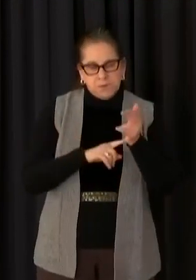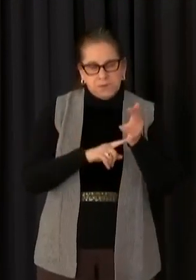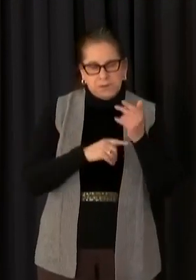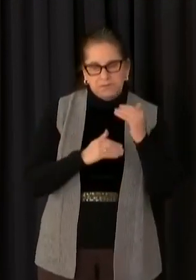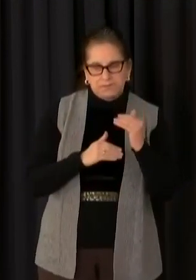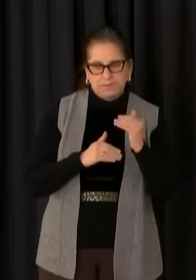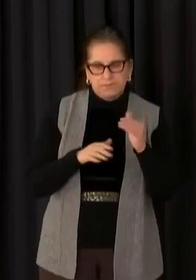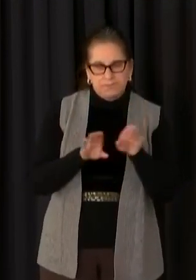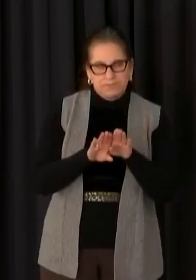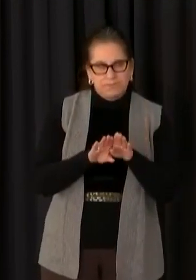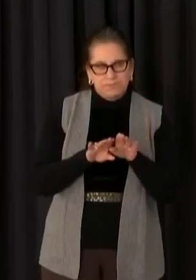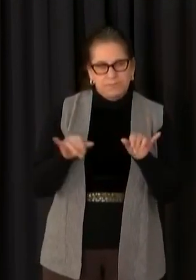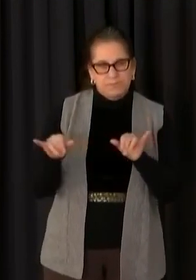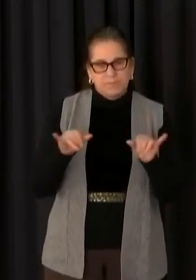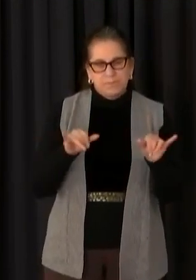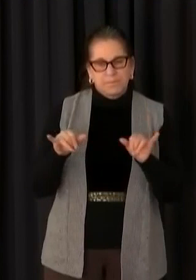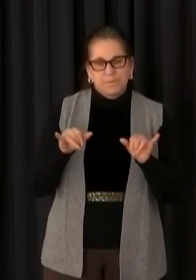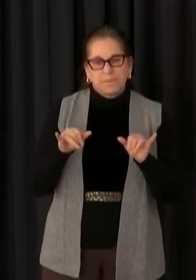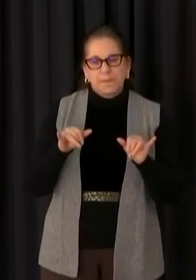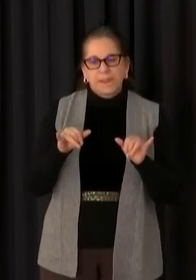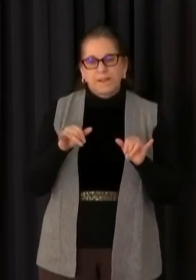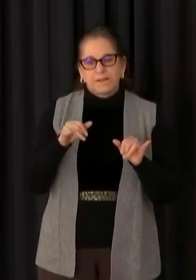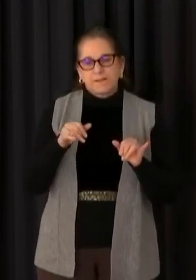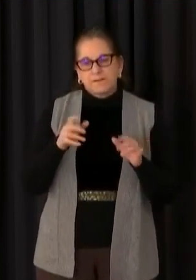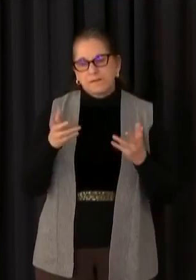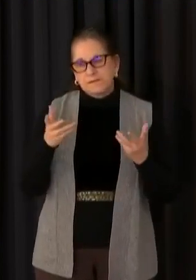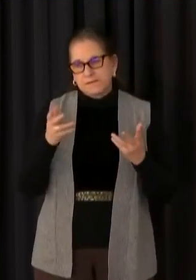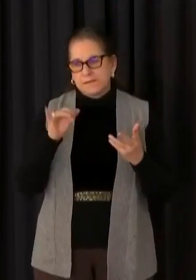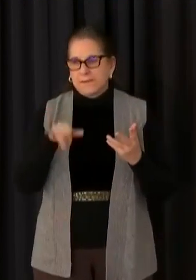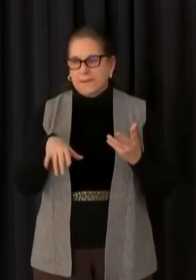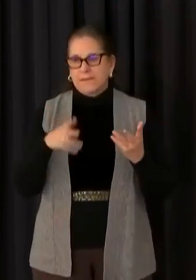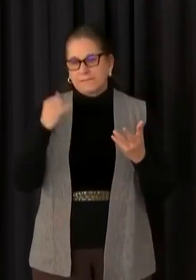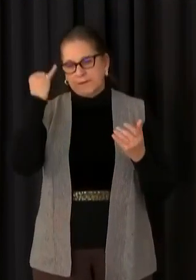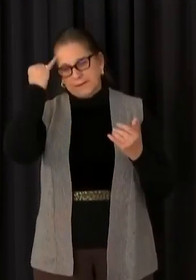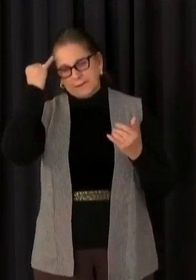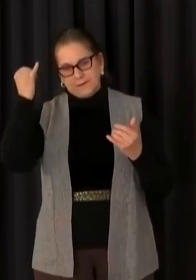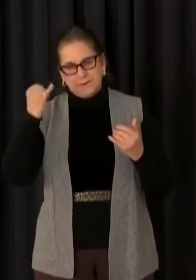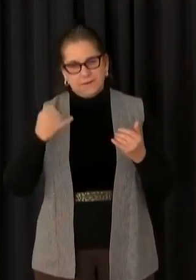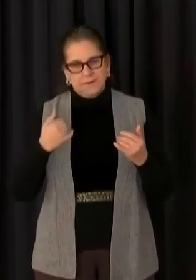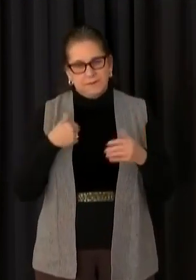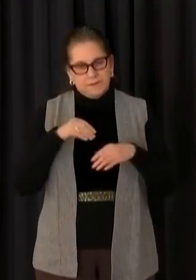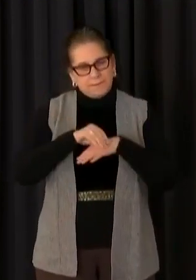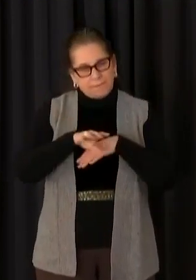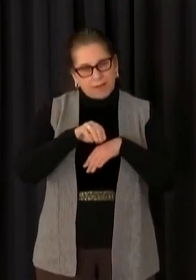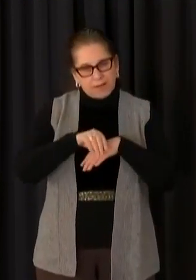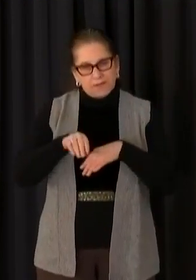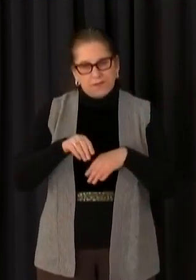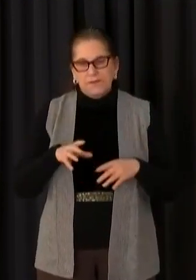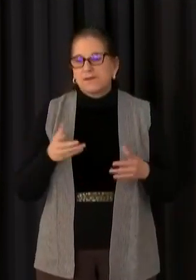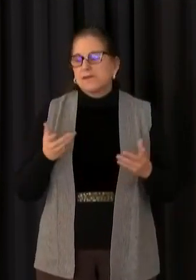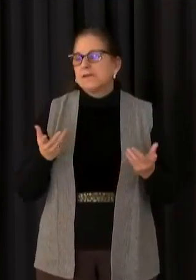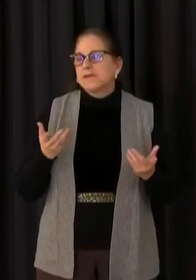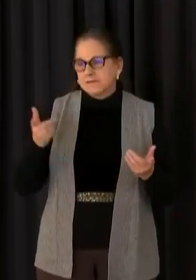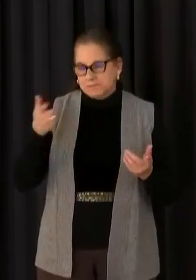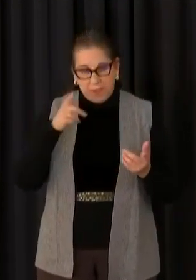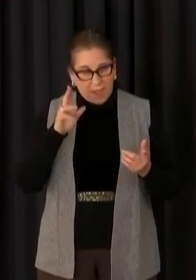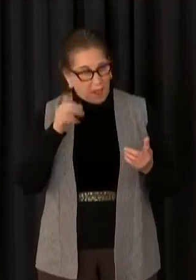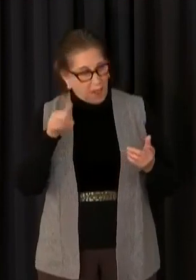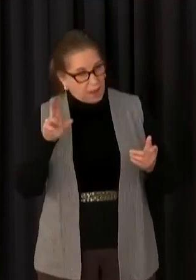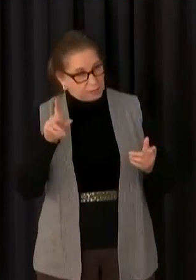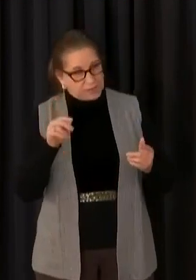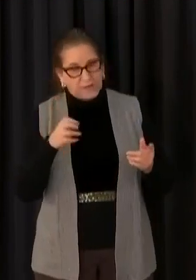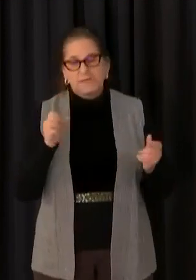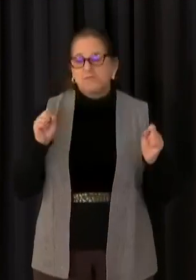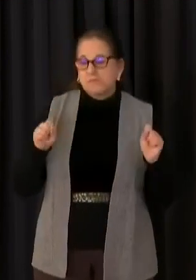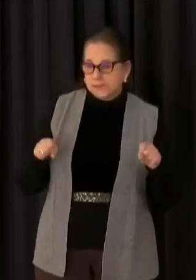a one-size-fits-all approach to that question. Okay, but there might be an update later. There could be an update. Okay. And then, per